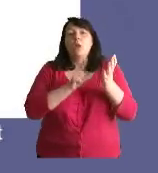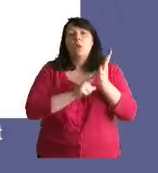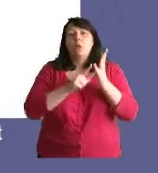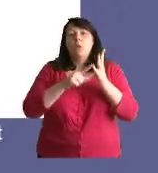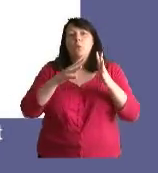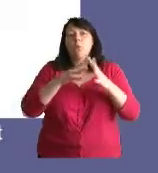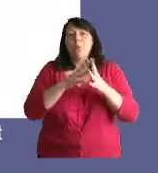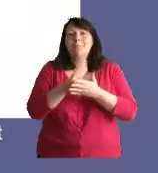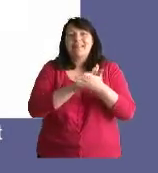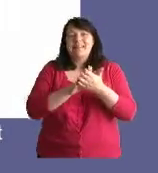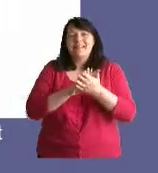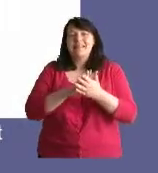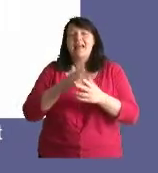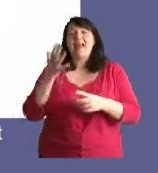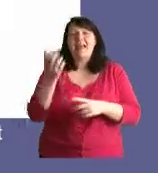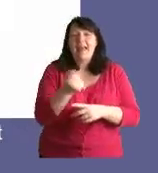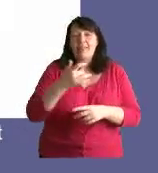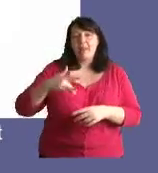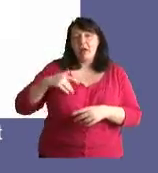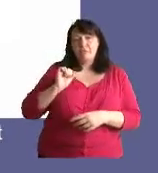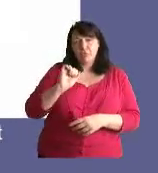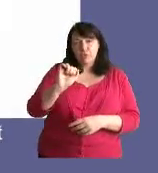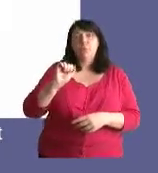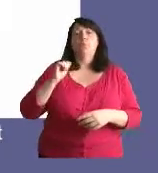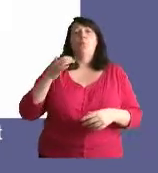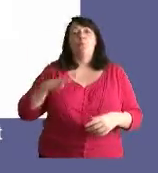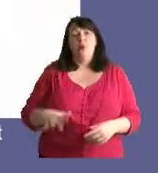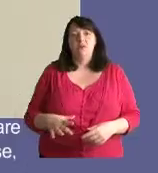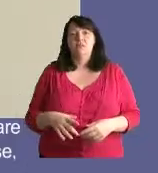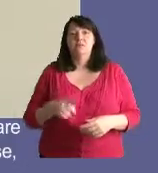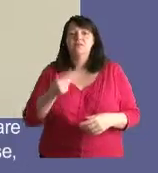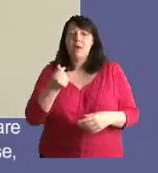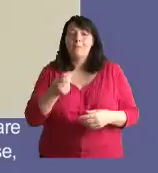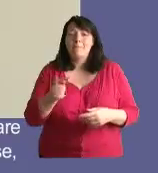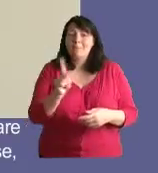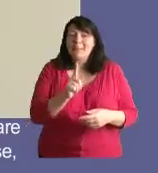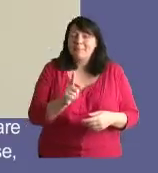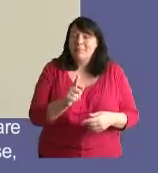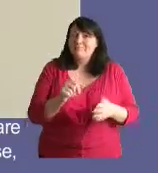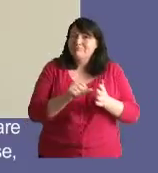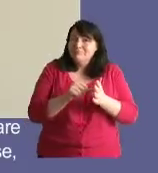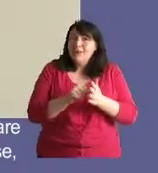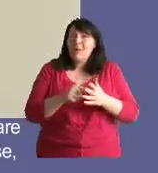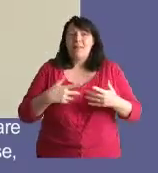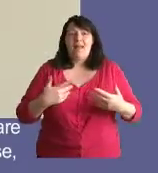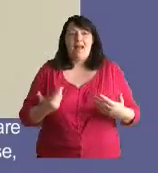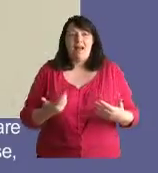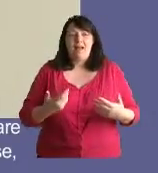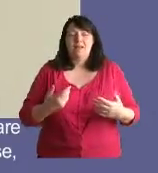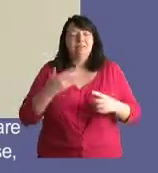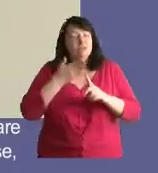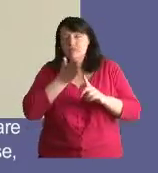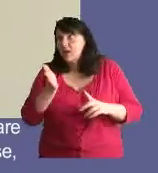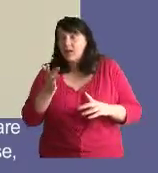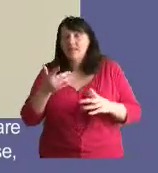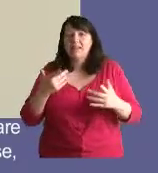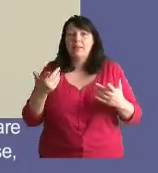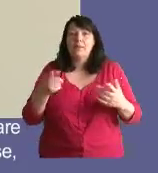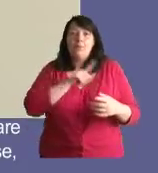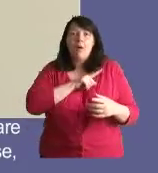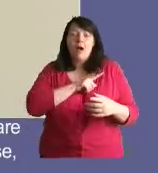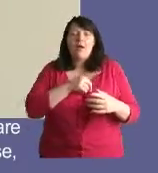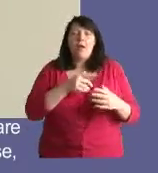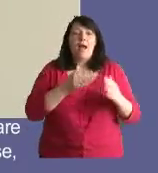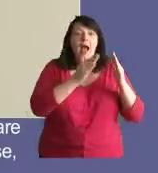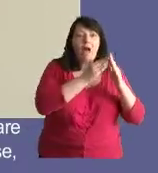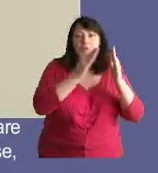this? Glue means get the life you want. Some people are held back, some people are distracted